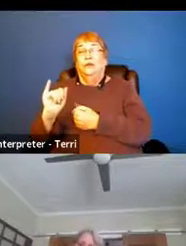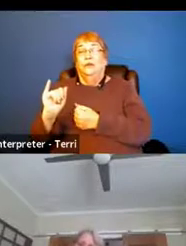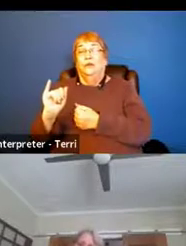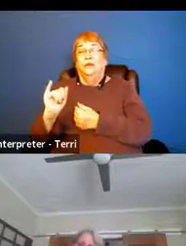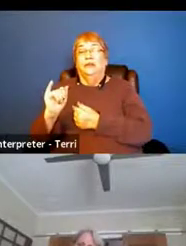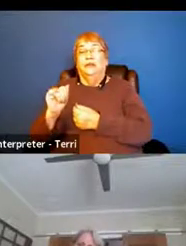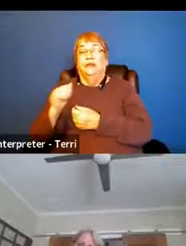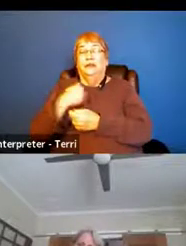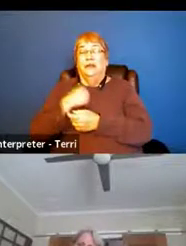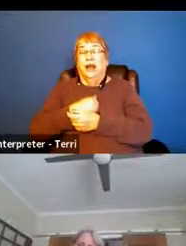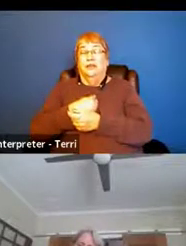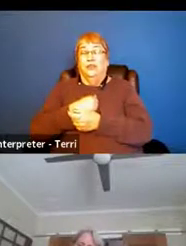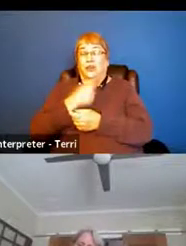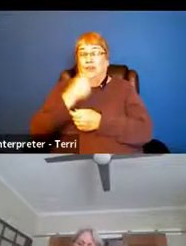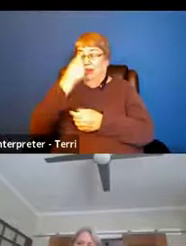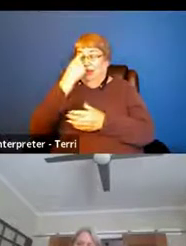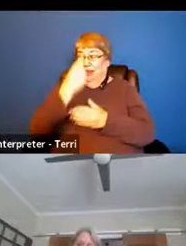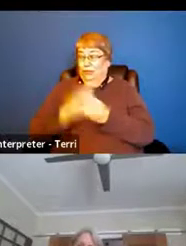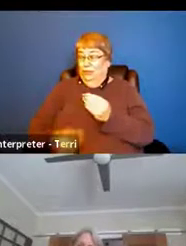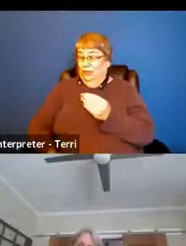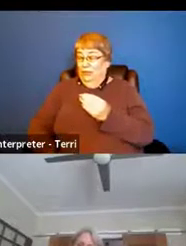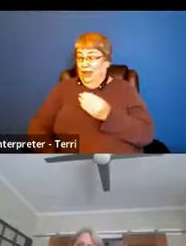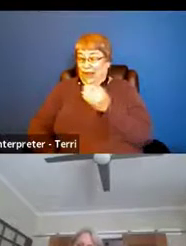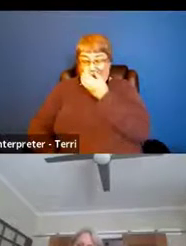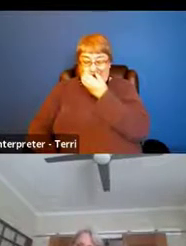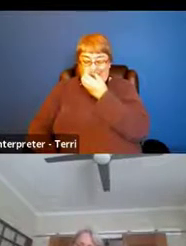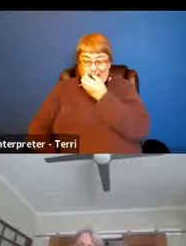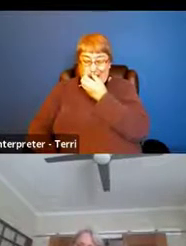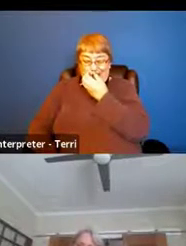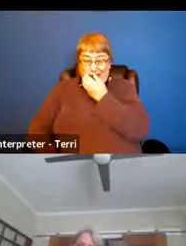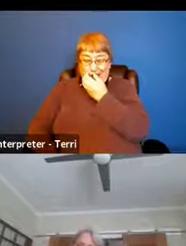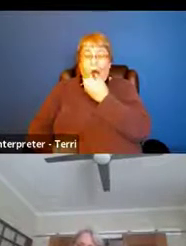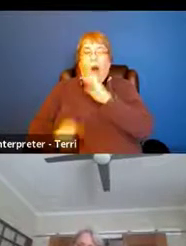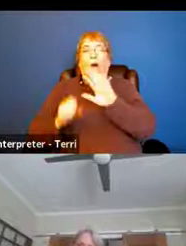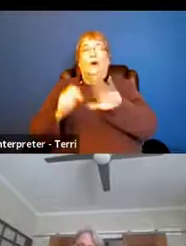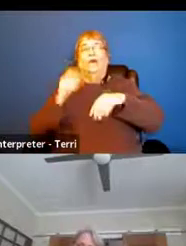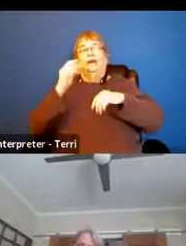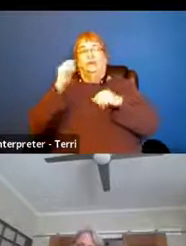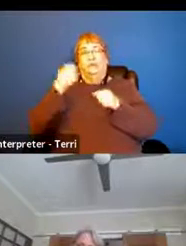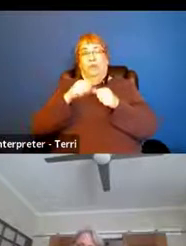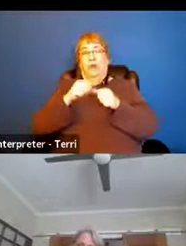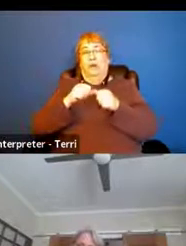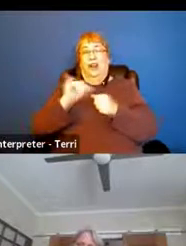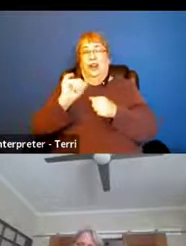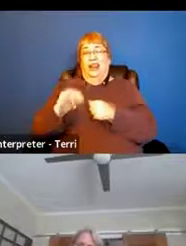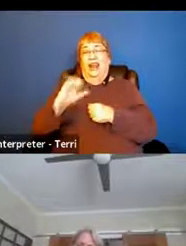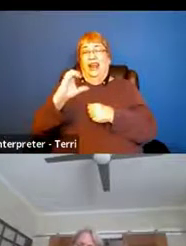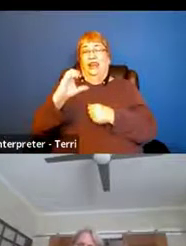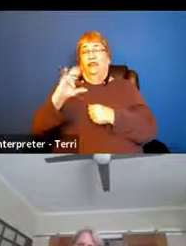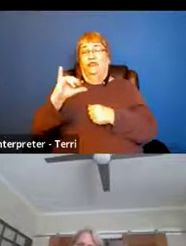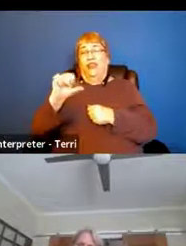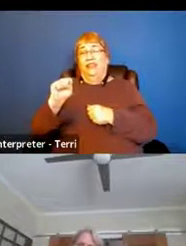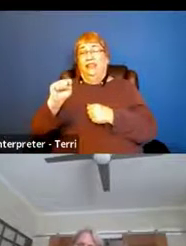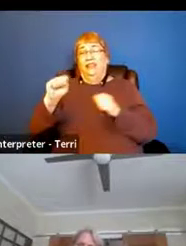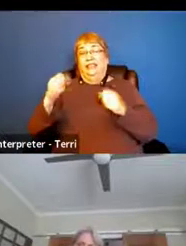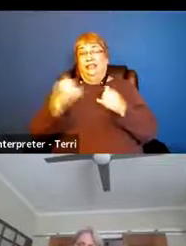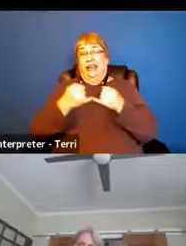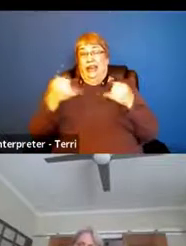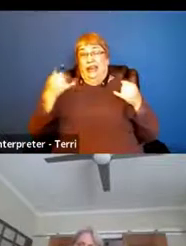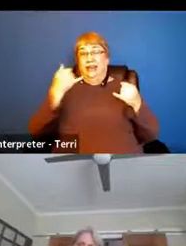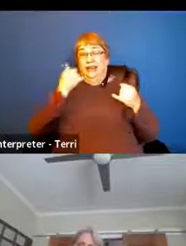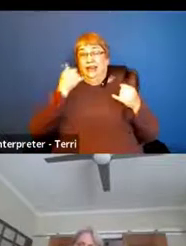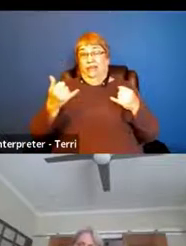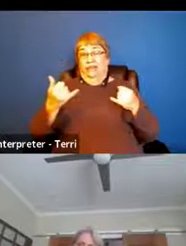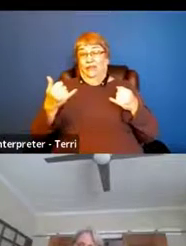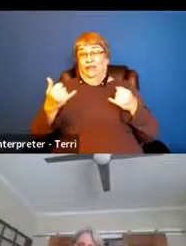I'm sorry, I lost my train of thought. I want to remind too that the crisis line for caregivers and adults, sometimes